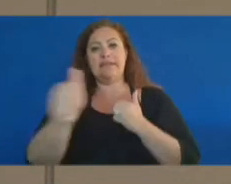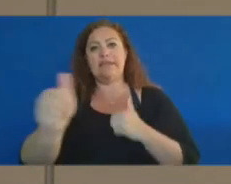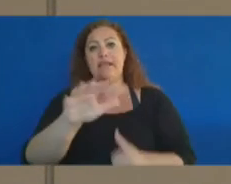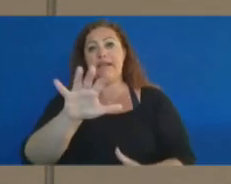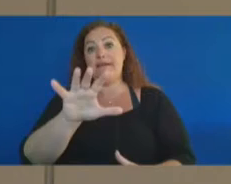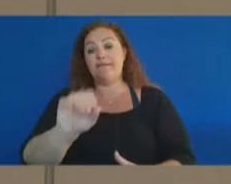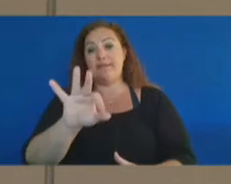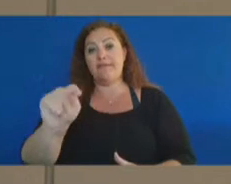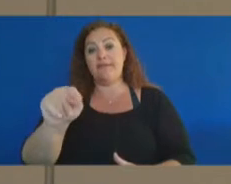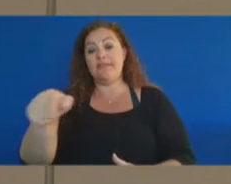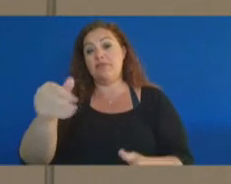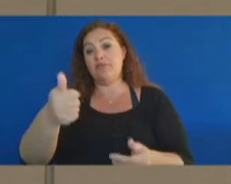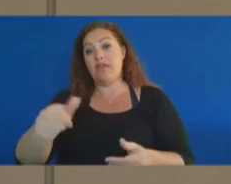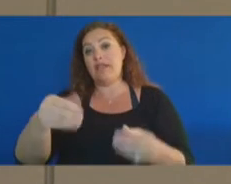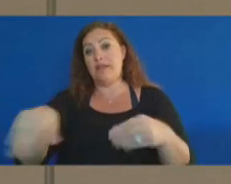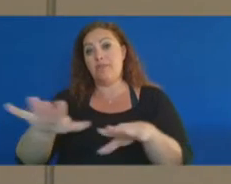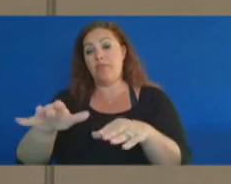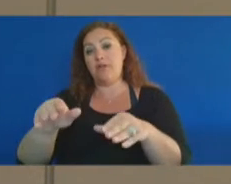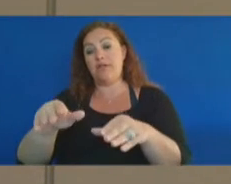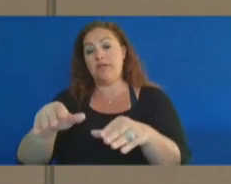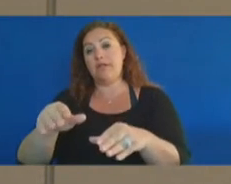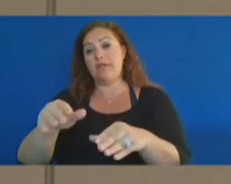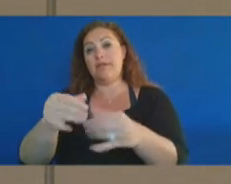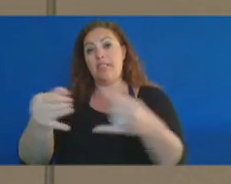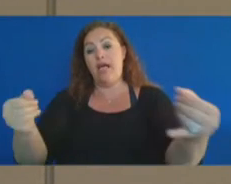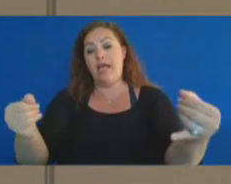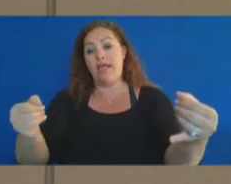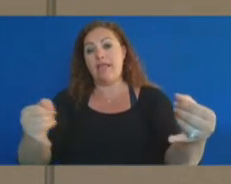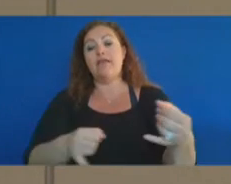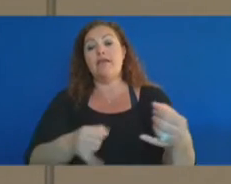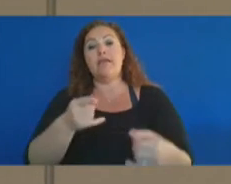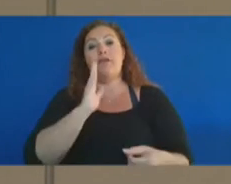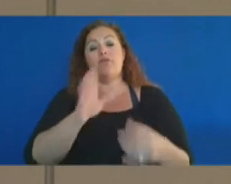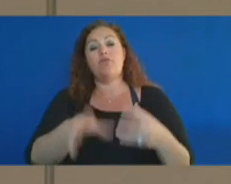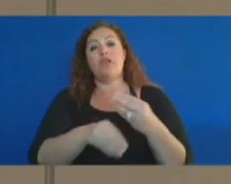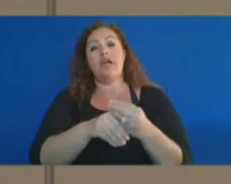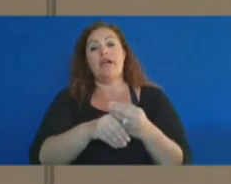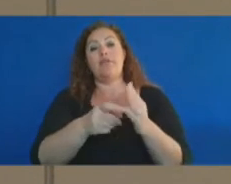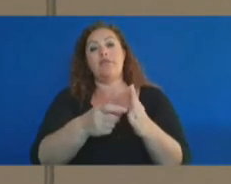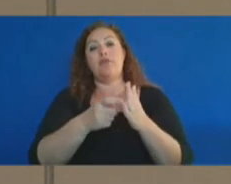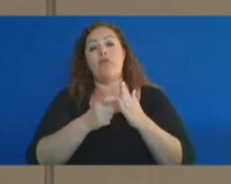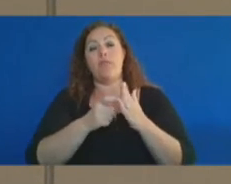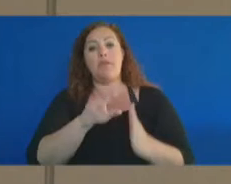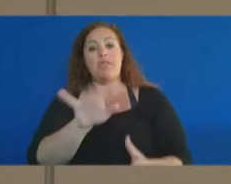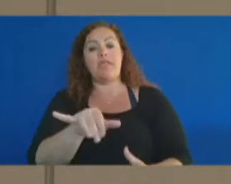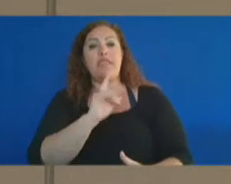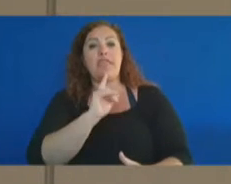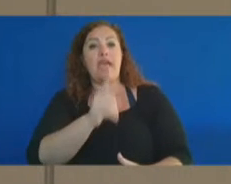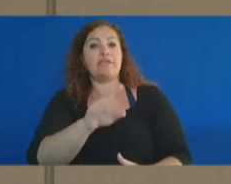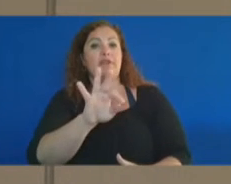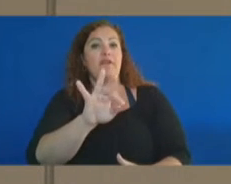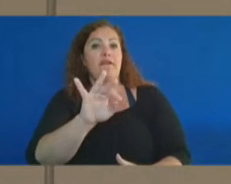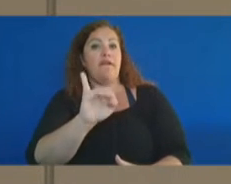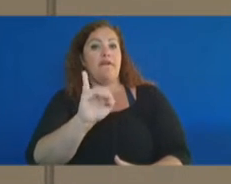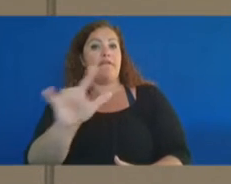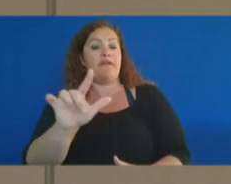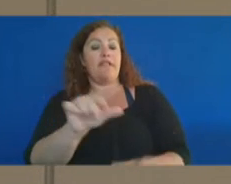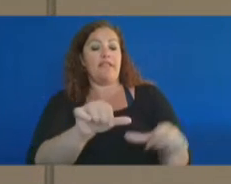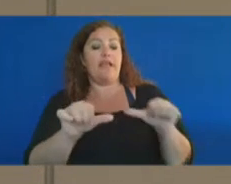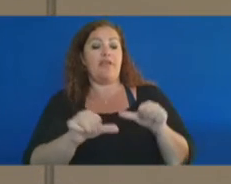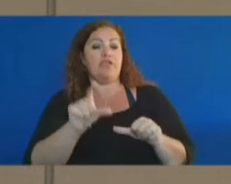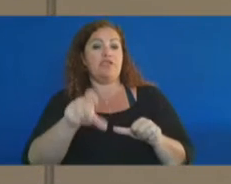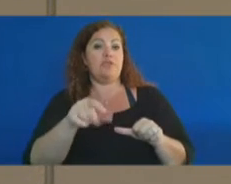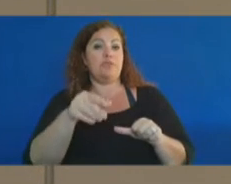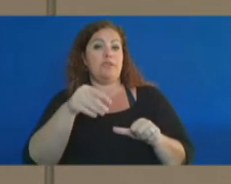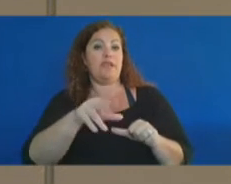line four it uh adds a requirement that the actual fill area shall be located at least 300